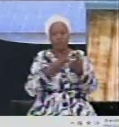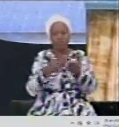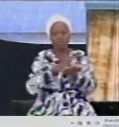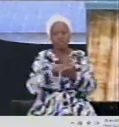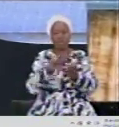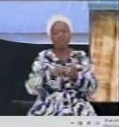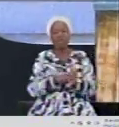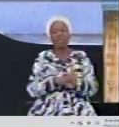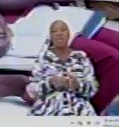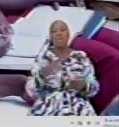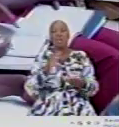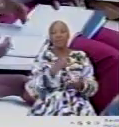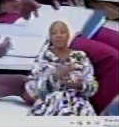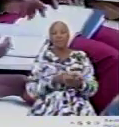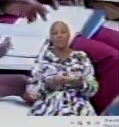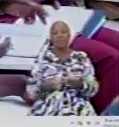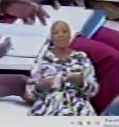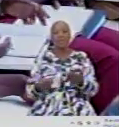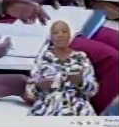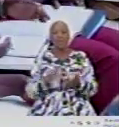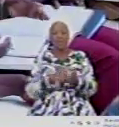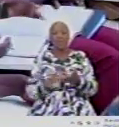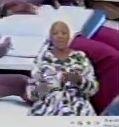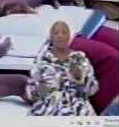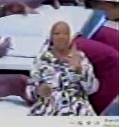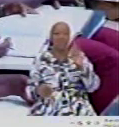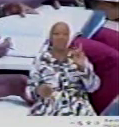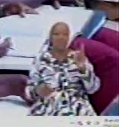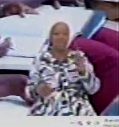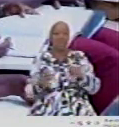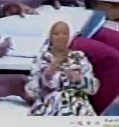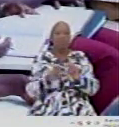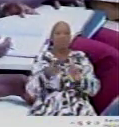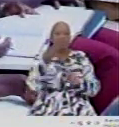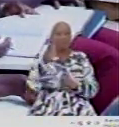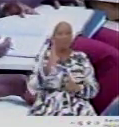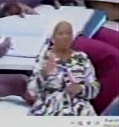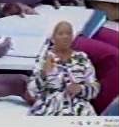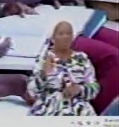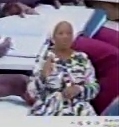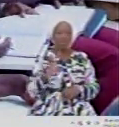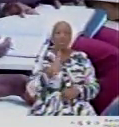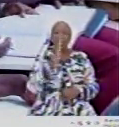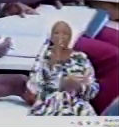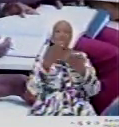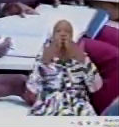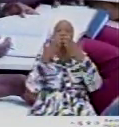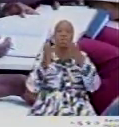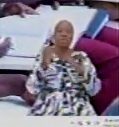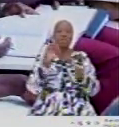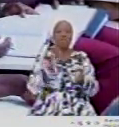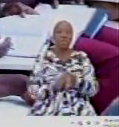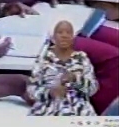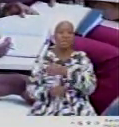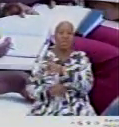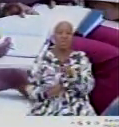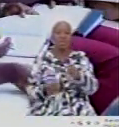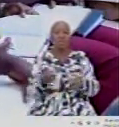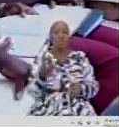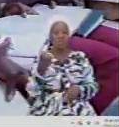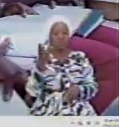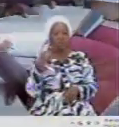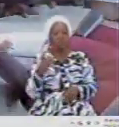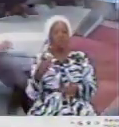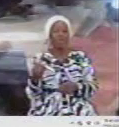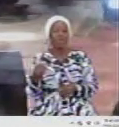verse 17, it says, but God be thanked that ye were servants, were in the past